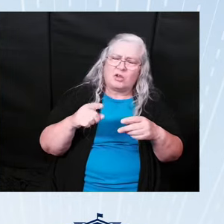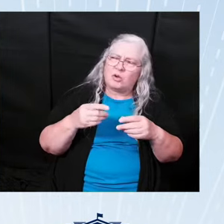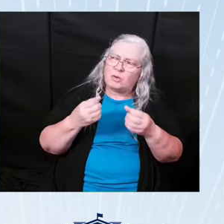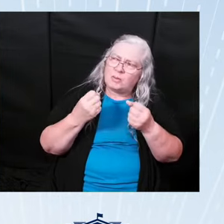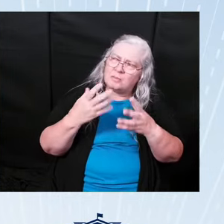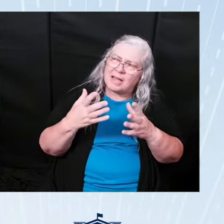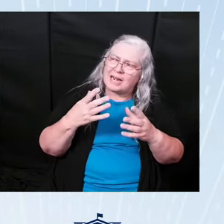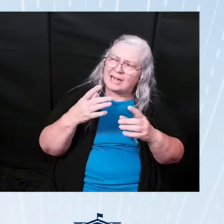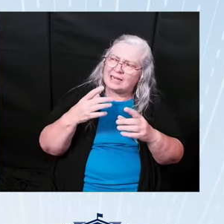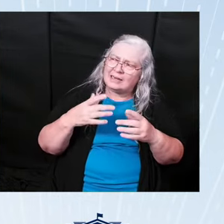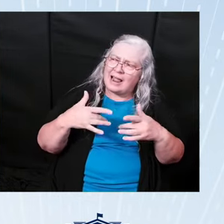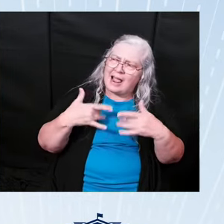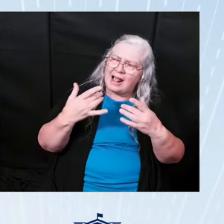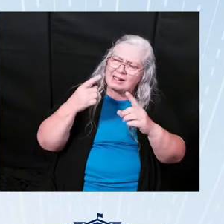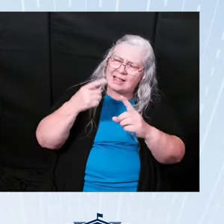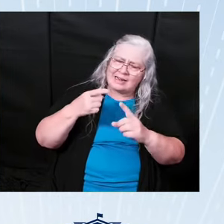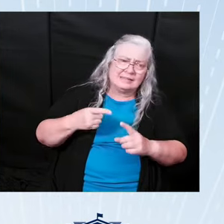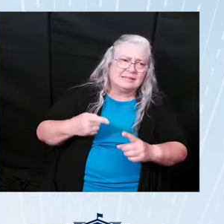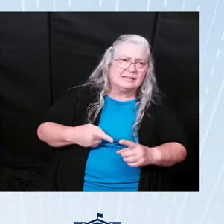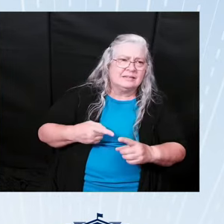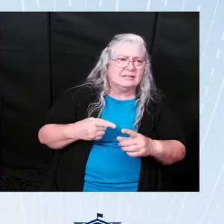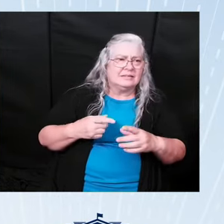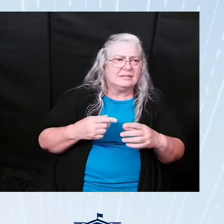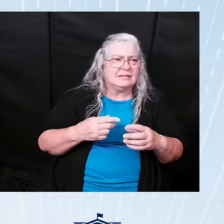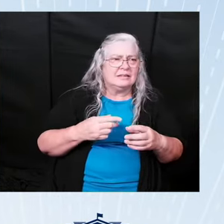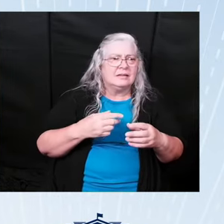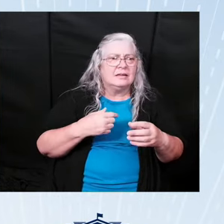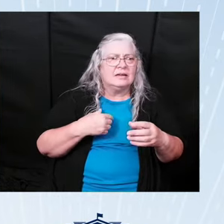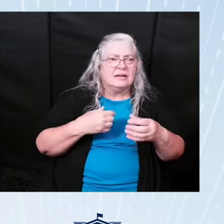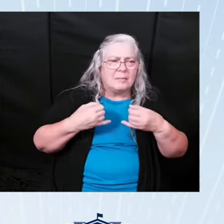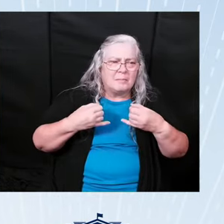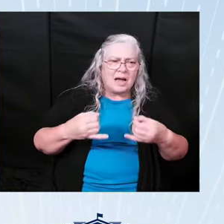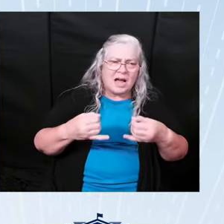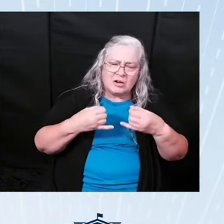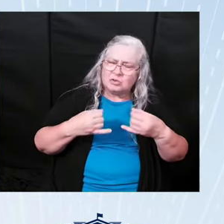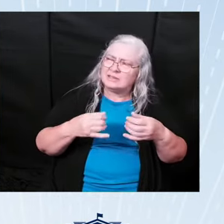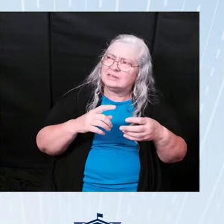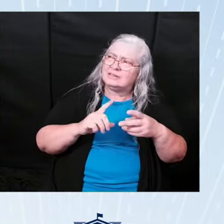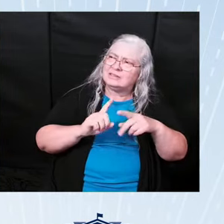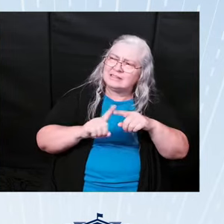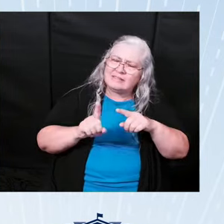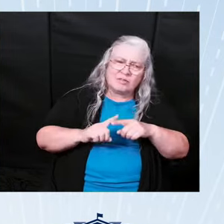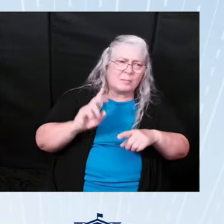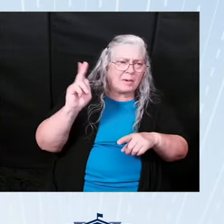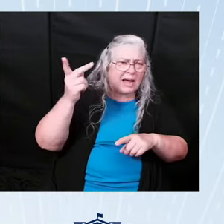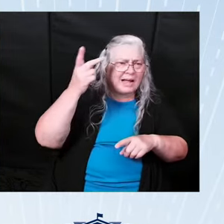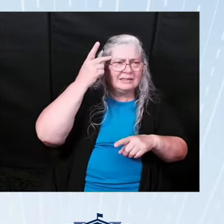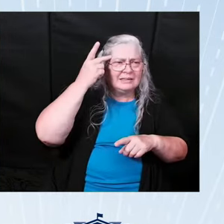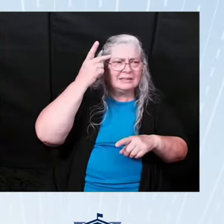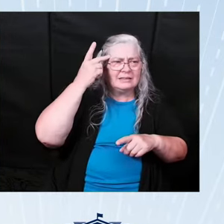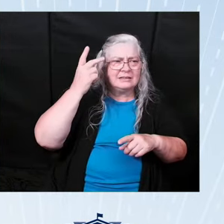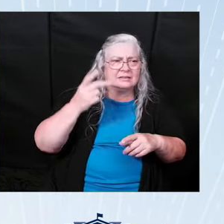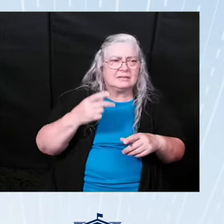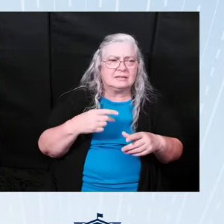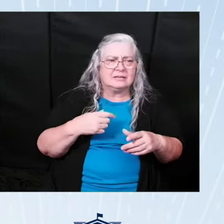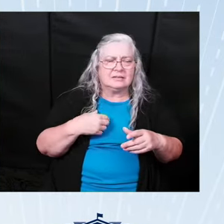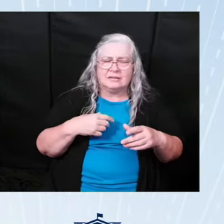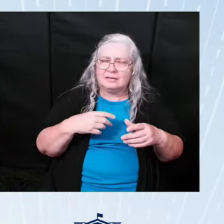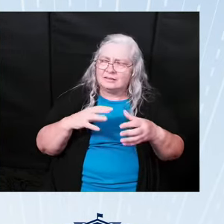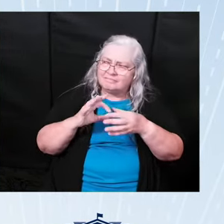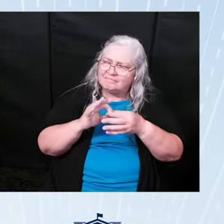their role to lead by example and to support others, states, regions, and beyond. And